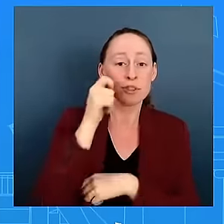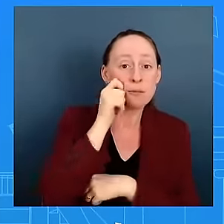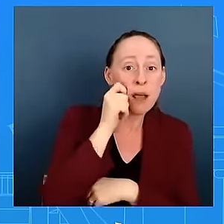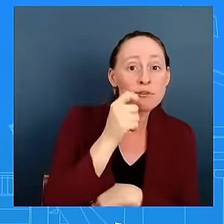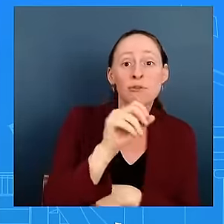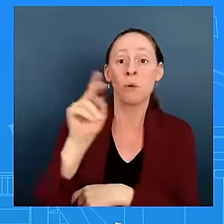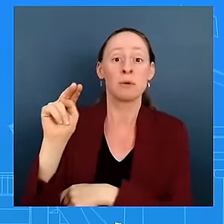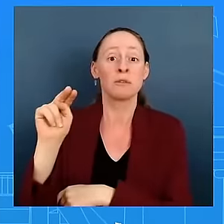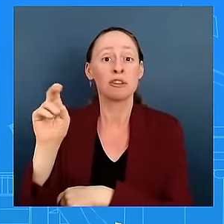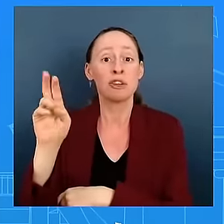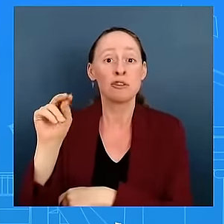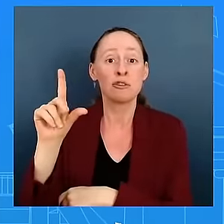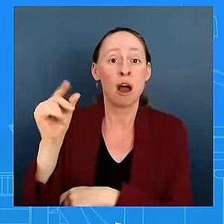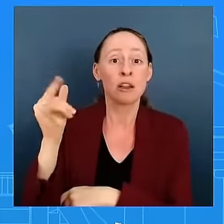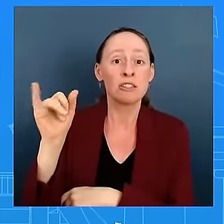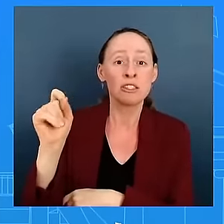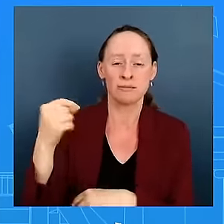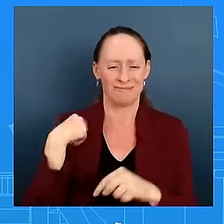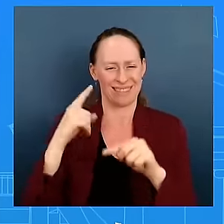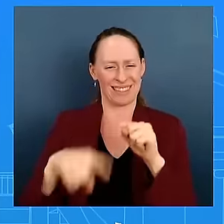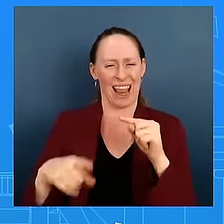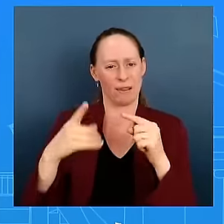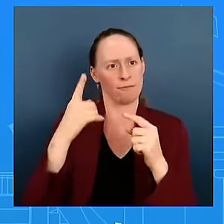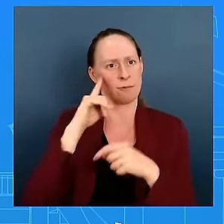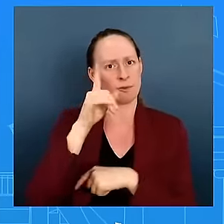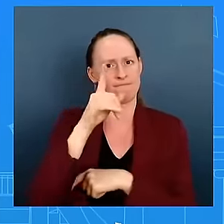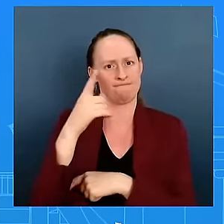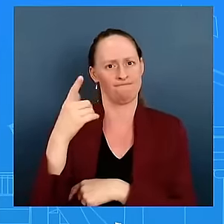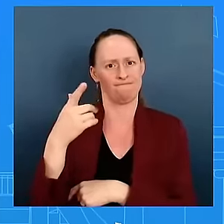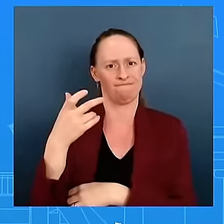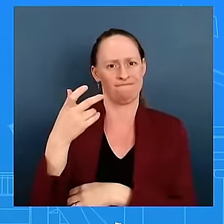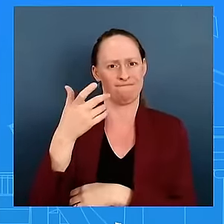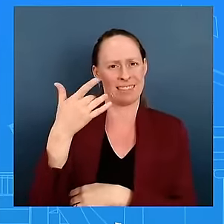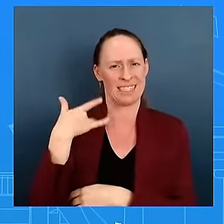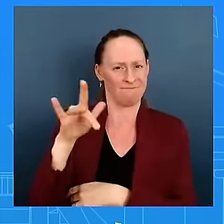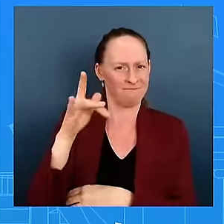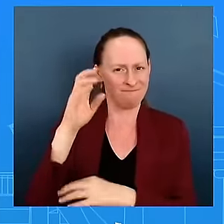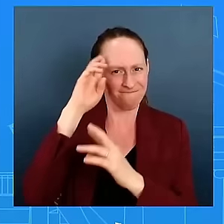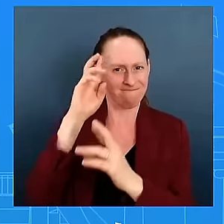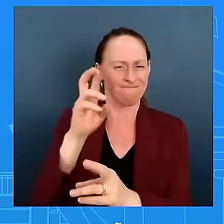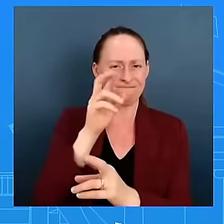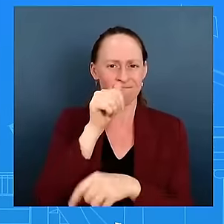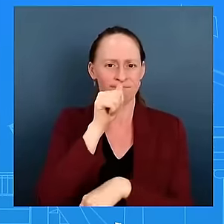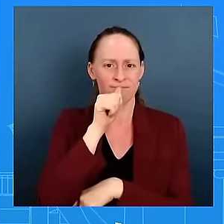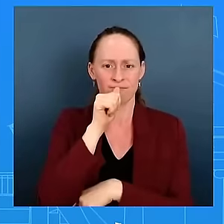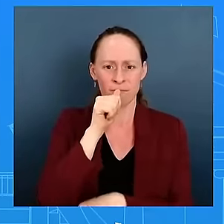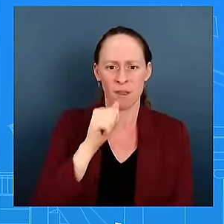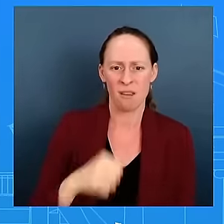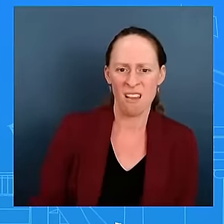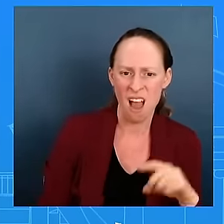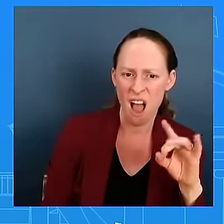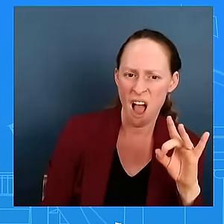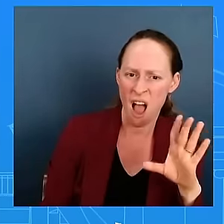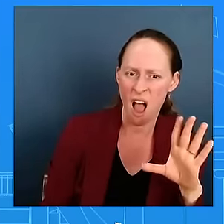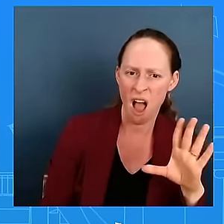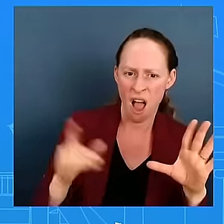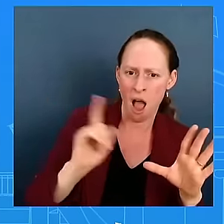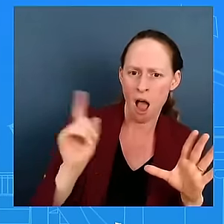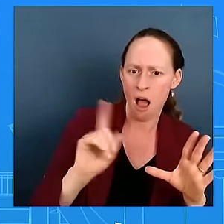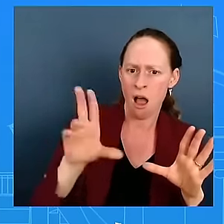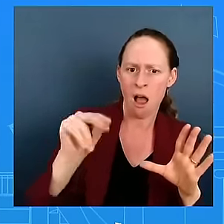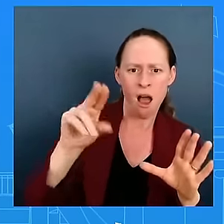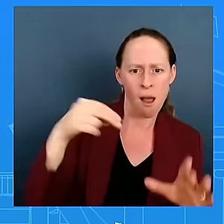protect. I understand I that. Looked it up before I, came out I here. Hear it's you. Right I, there for anyone to see. Ed, I hear you. I cannot from